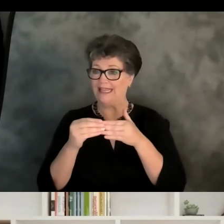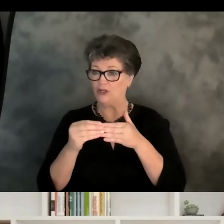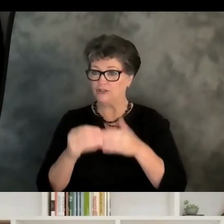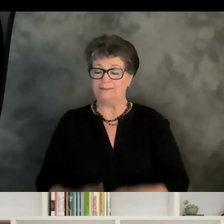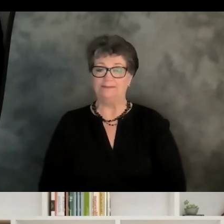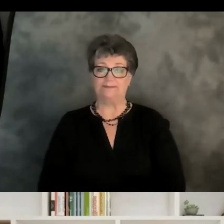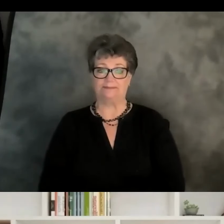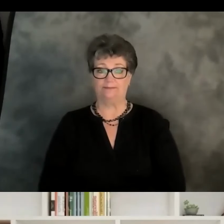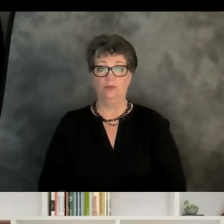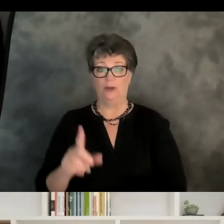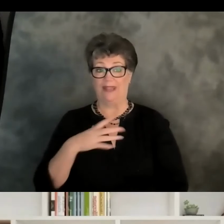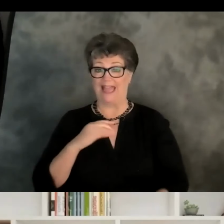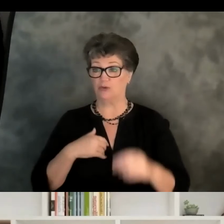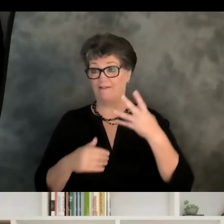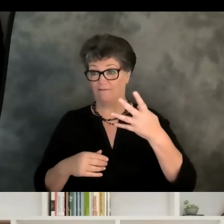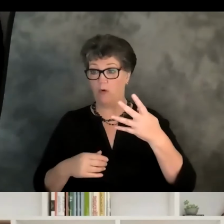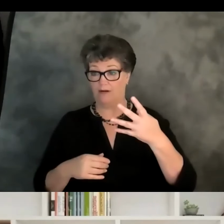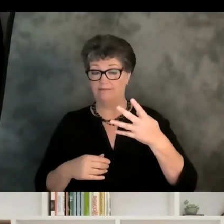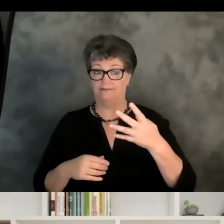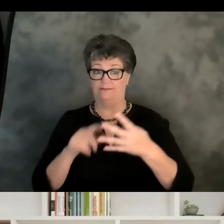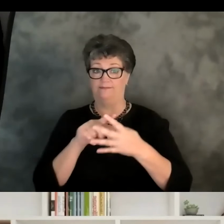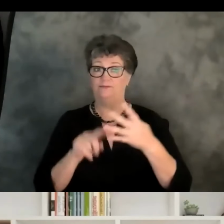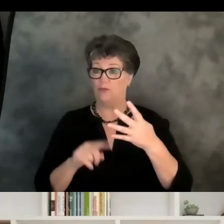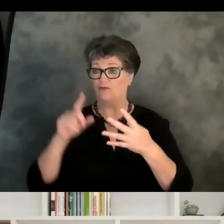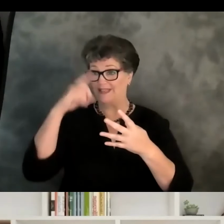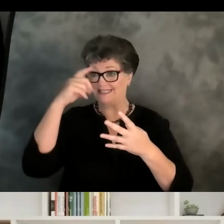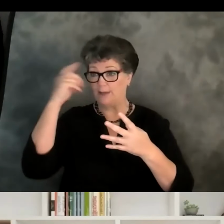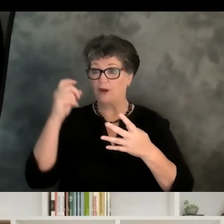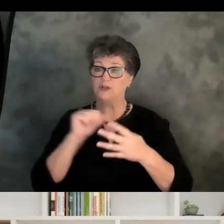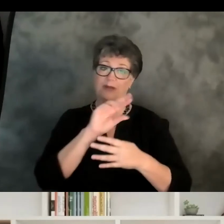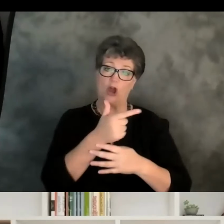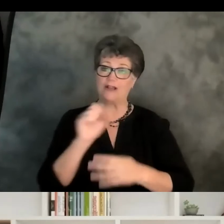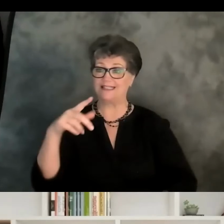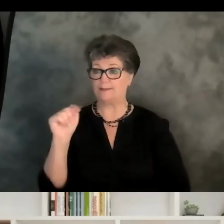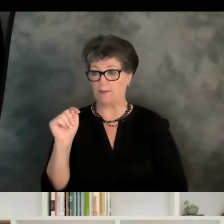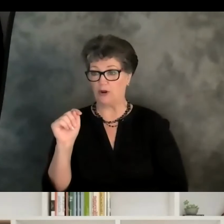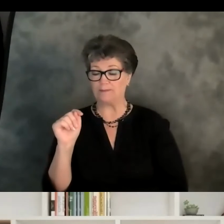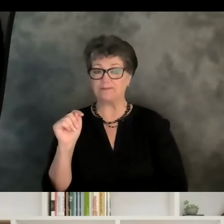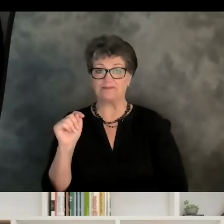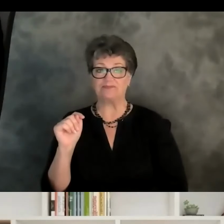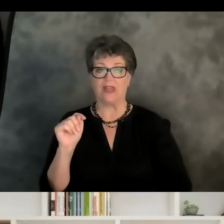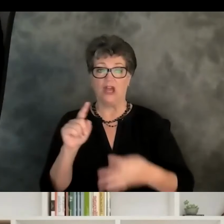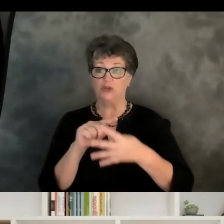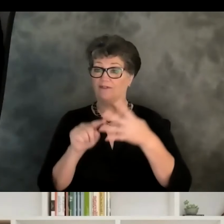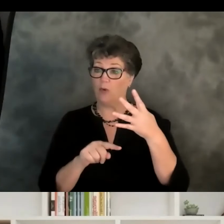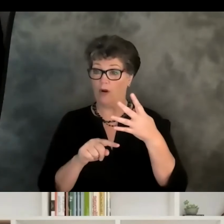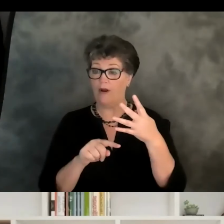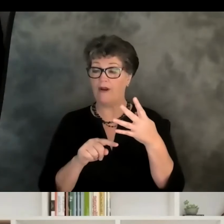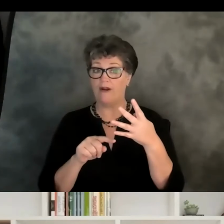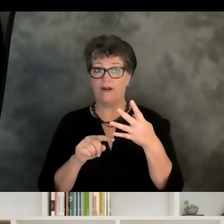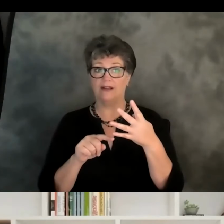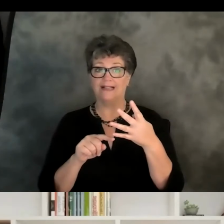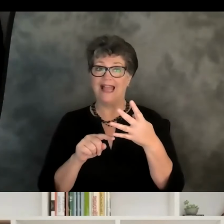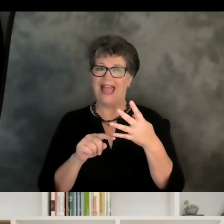to have 4 of them, and we're looking to do these over the summer between August and September. We're looking to do 4 and